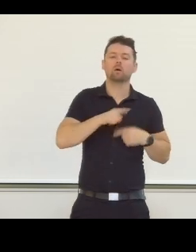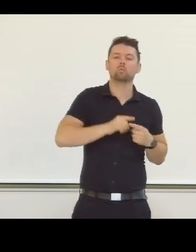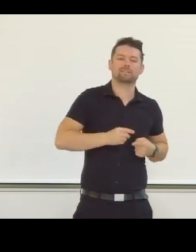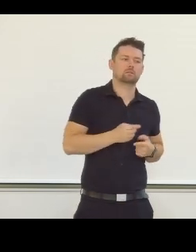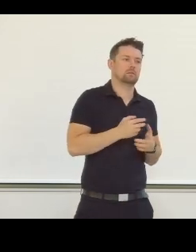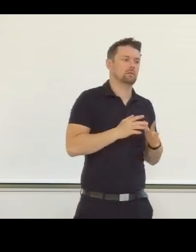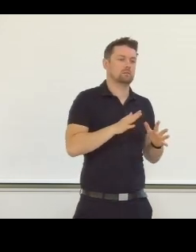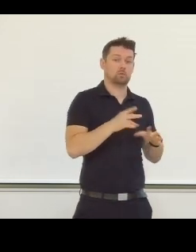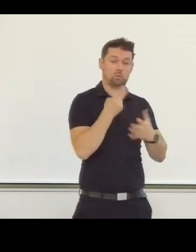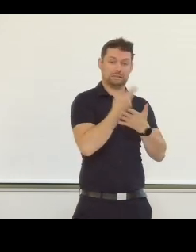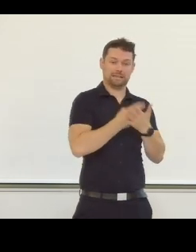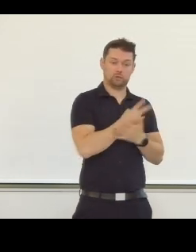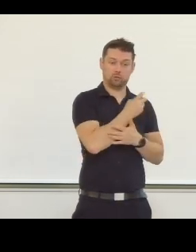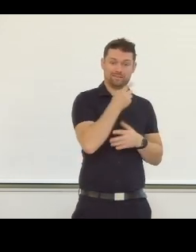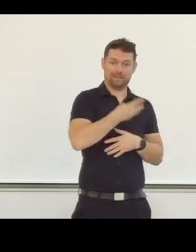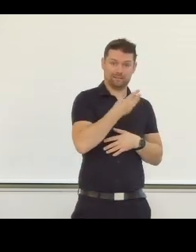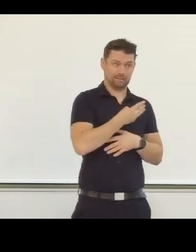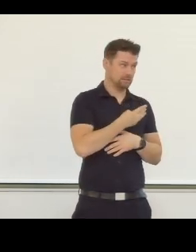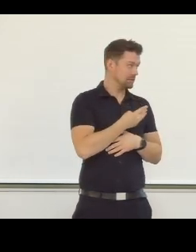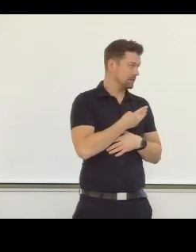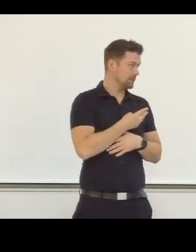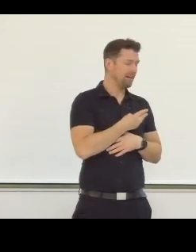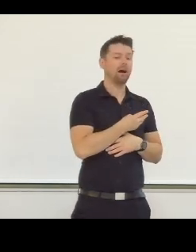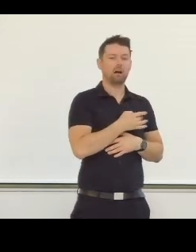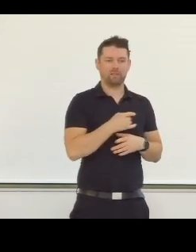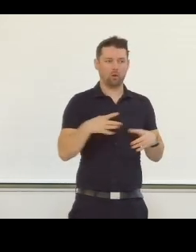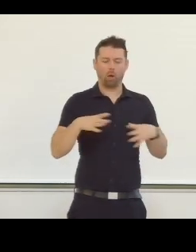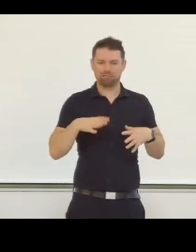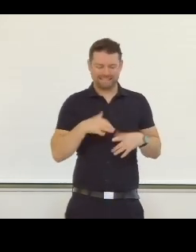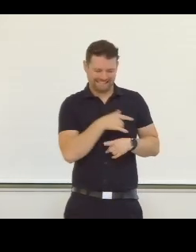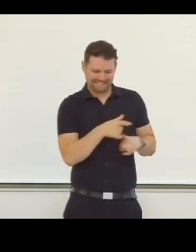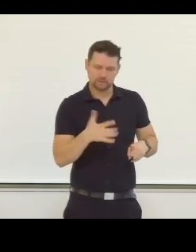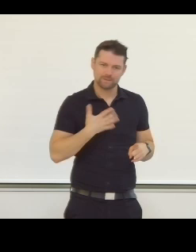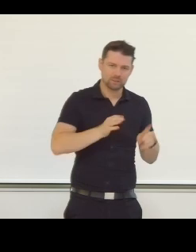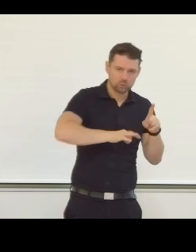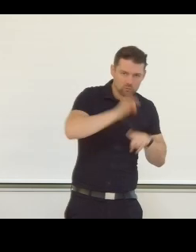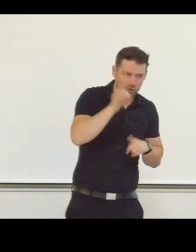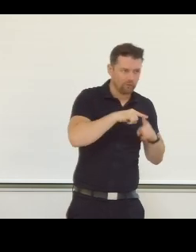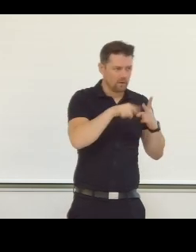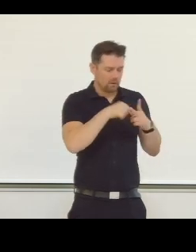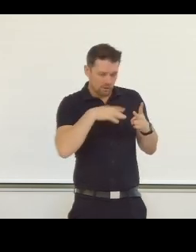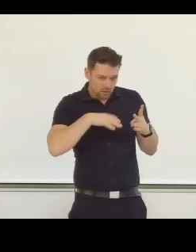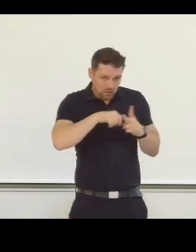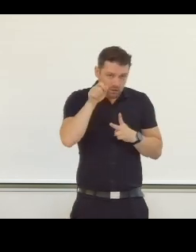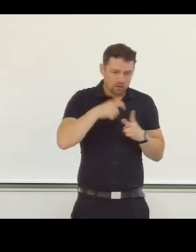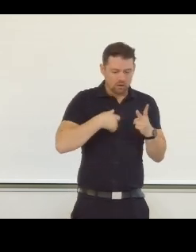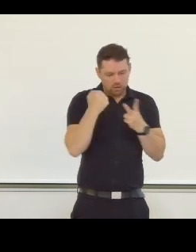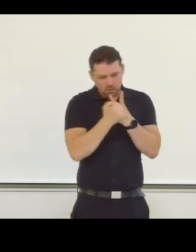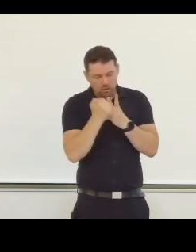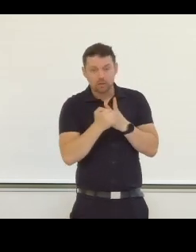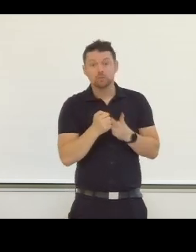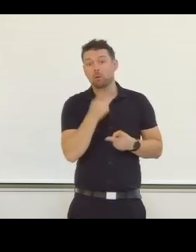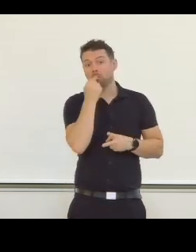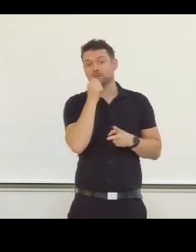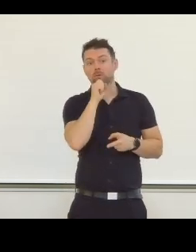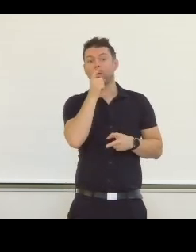this is 2019. In the meantime, we've already found lots of things that we would improve. So maybe sometime in the near future, there will be a second